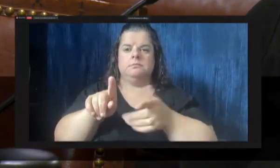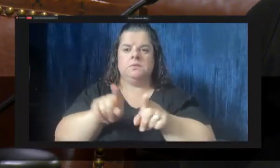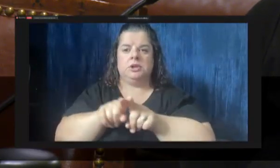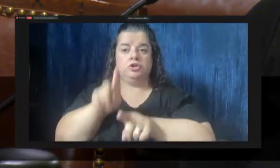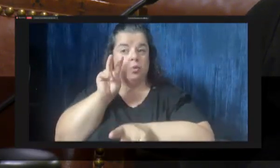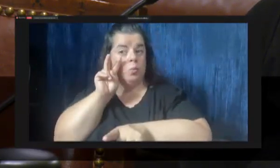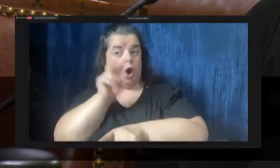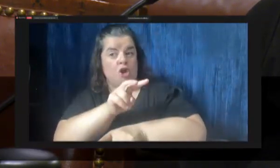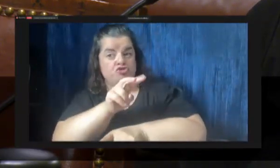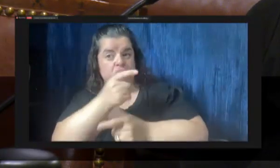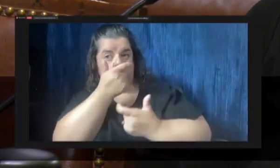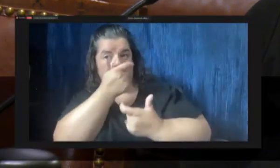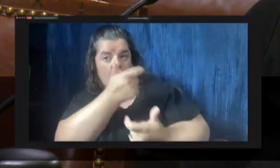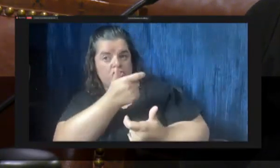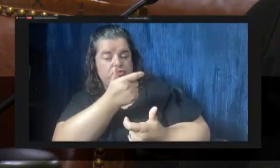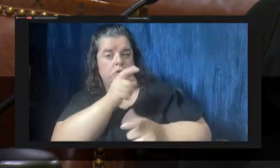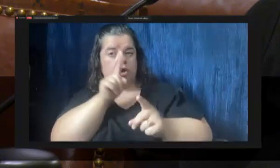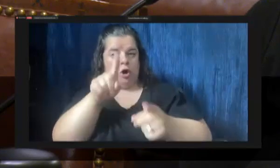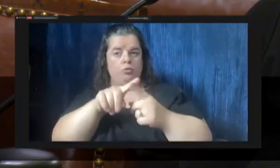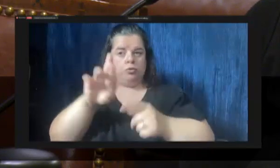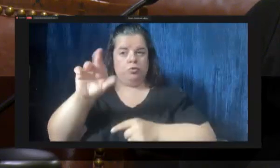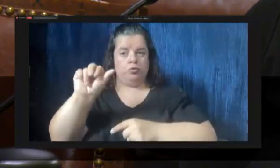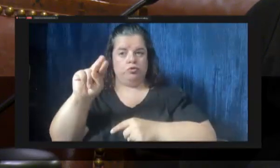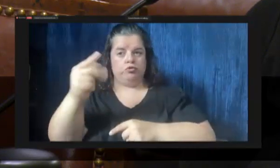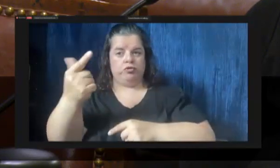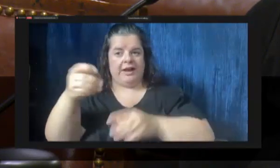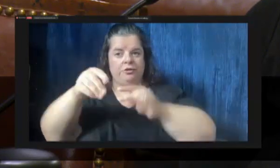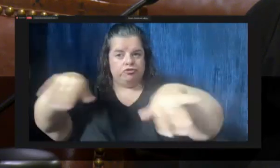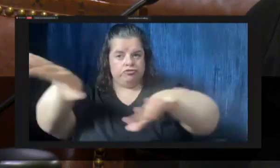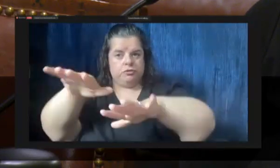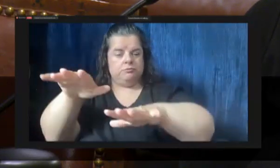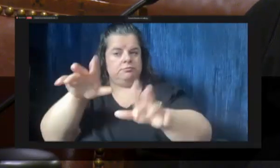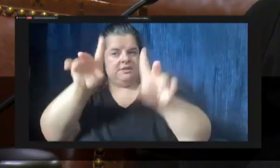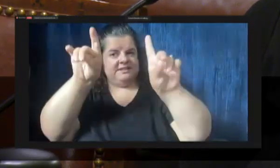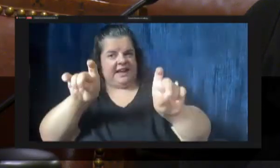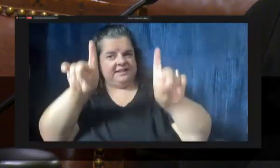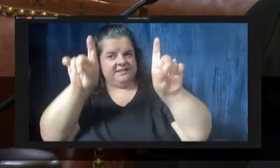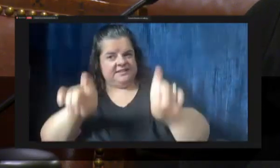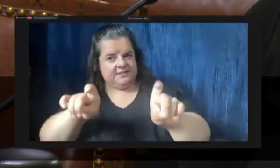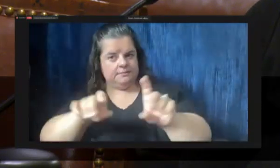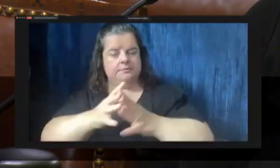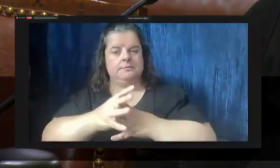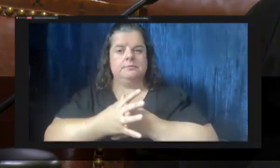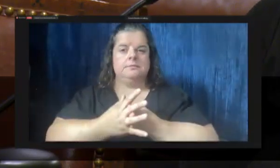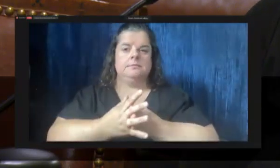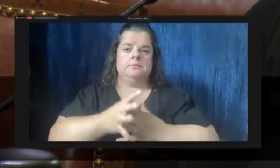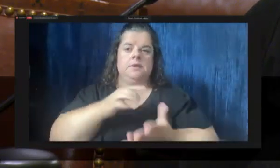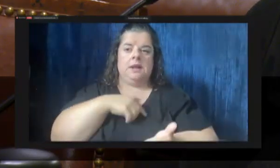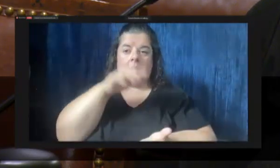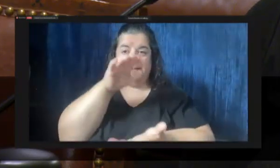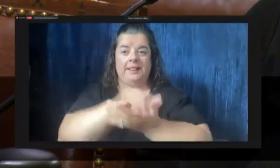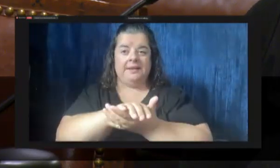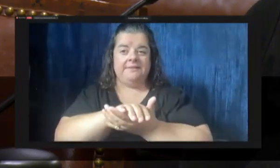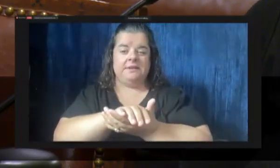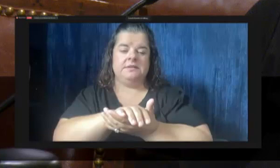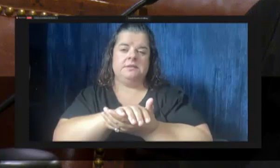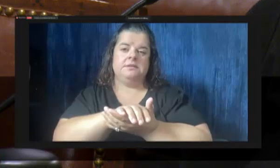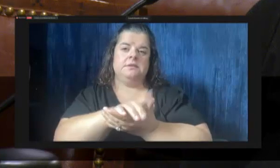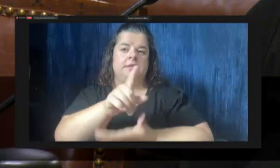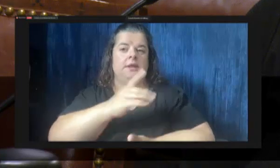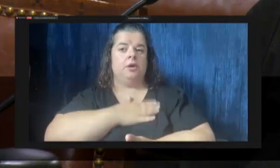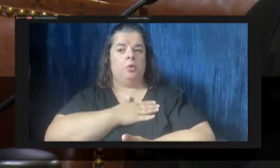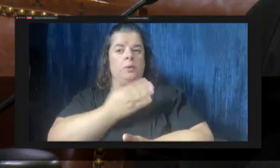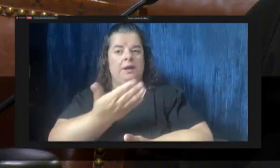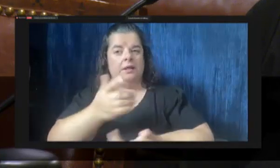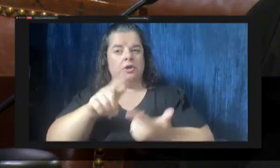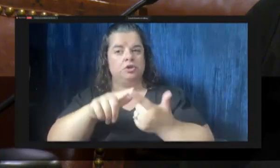do it. They take them out to the range, and they test them. And I believe that they are willing to